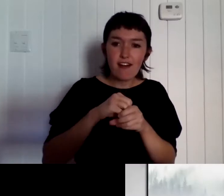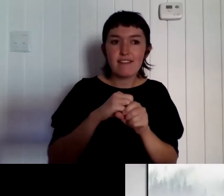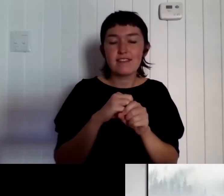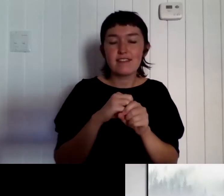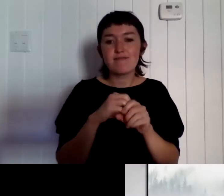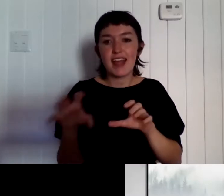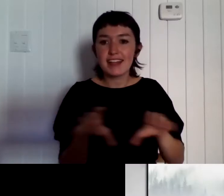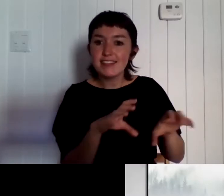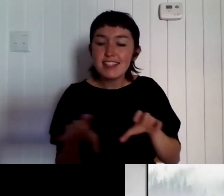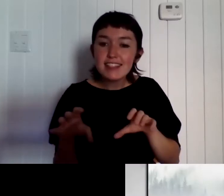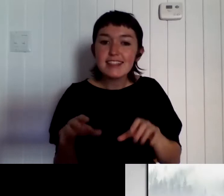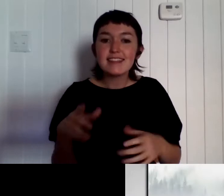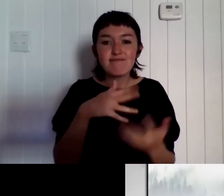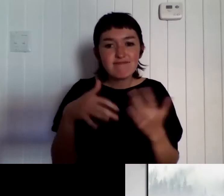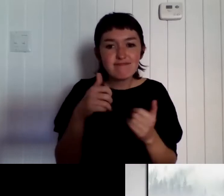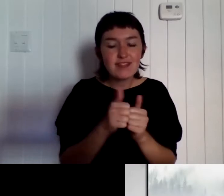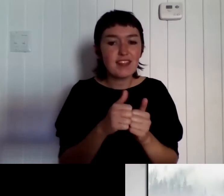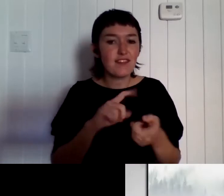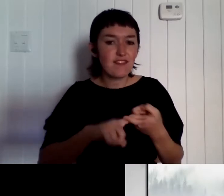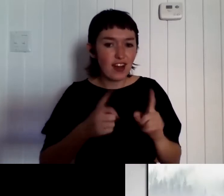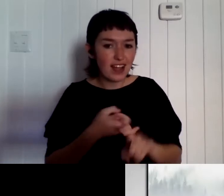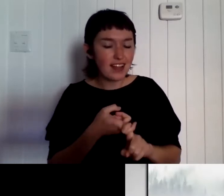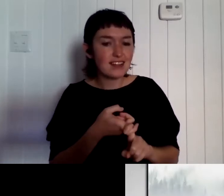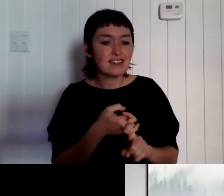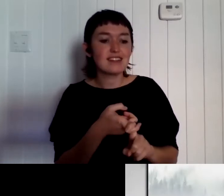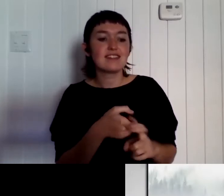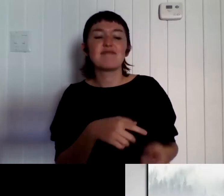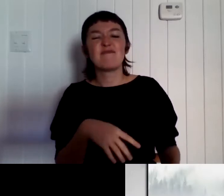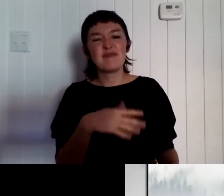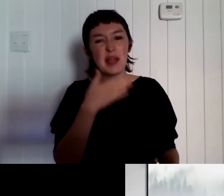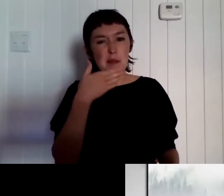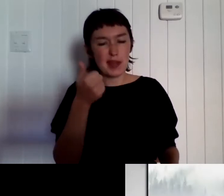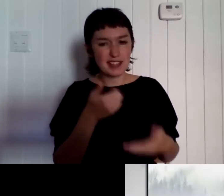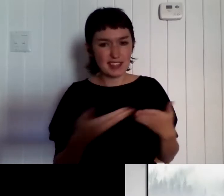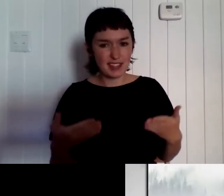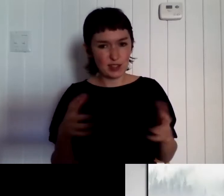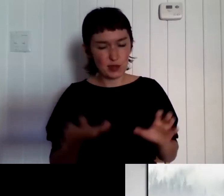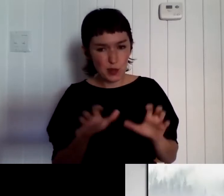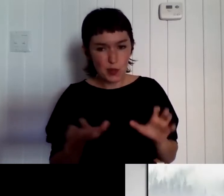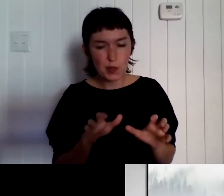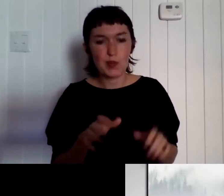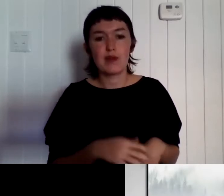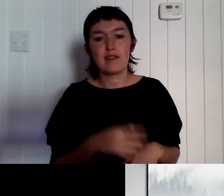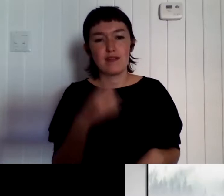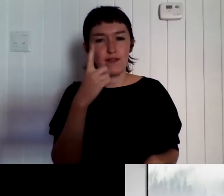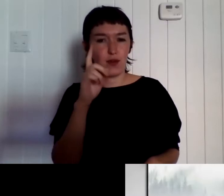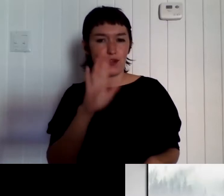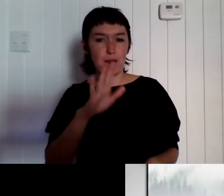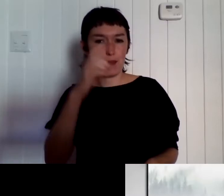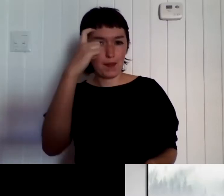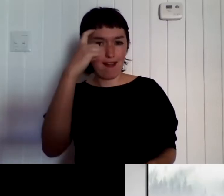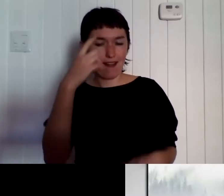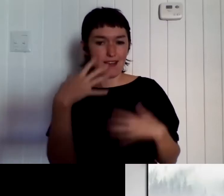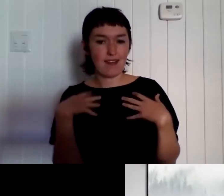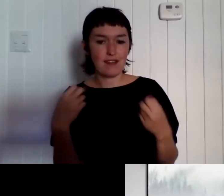with friends, those are generally the best things that you can do to support your brain health. And, especially for children